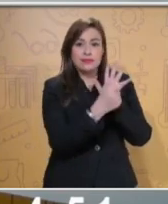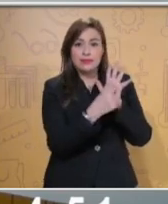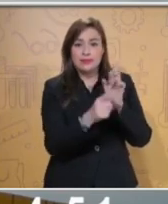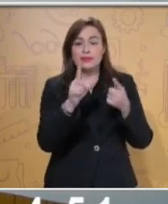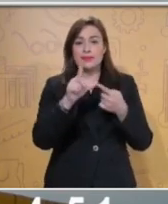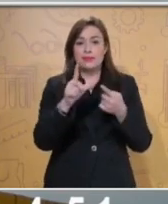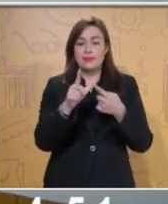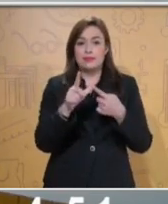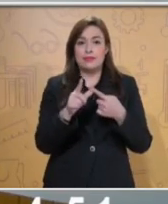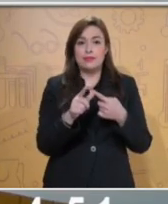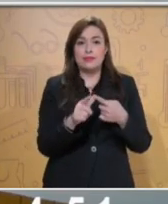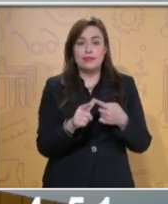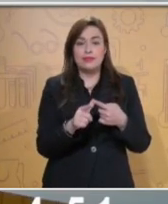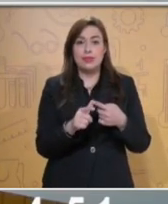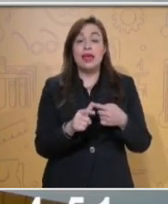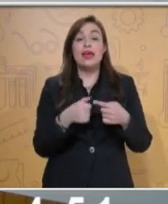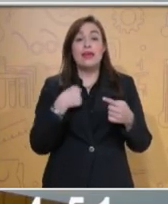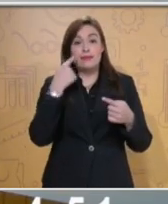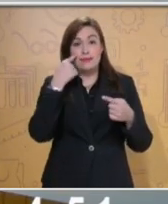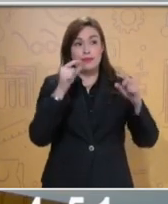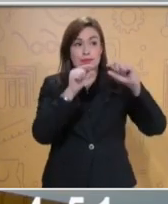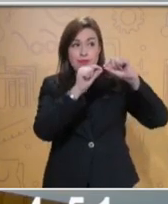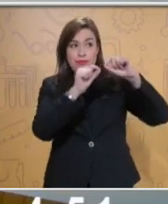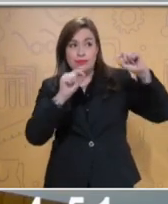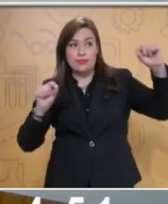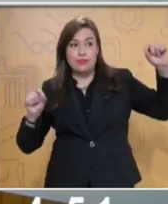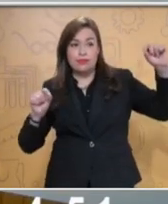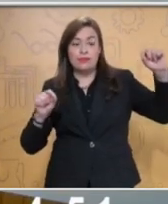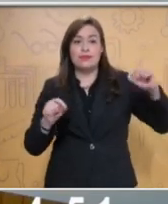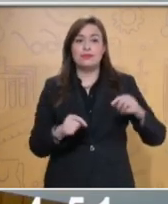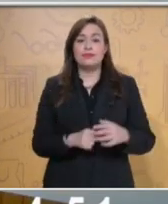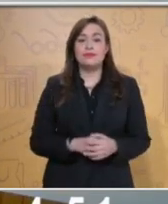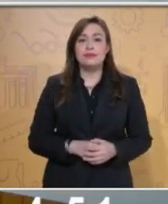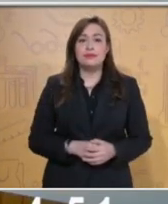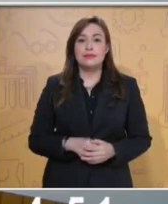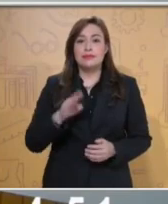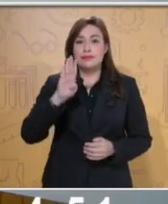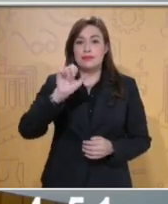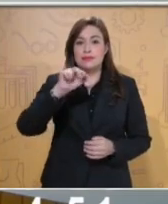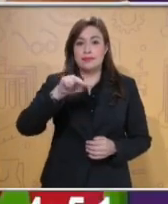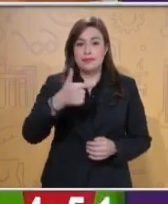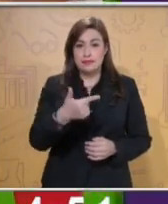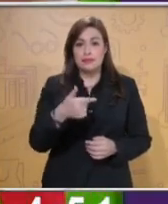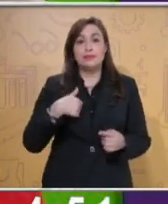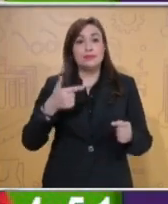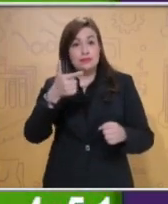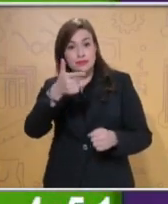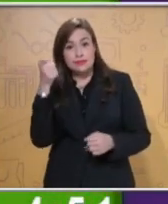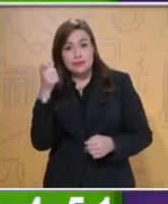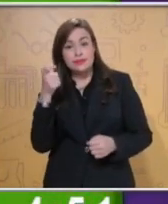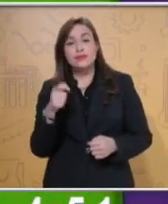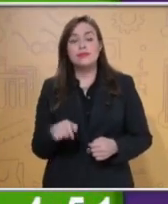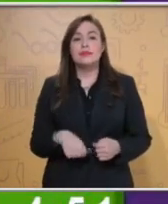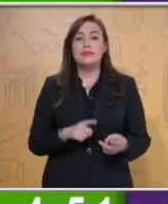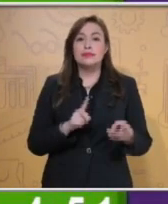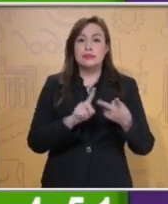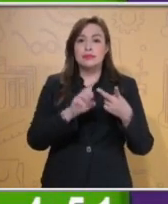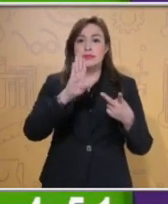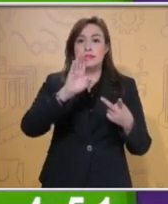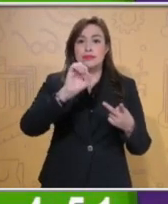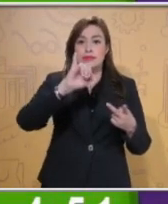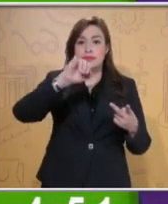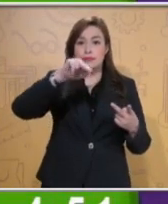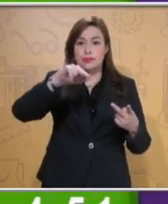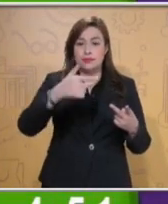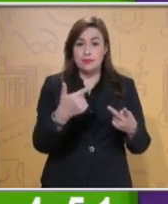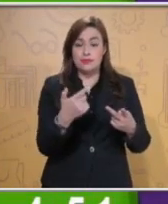Bang, it's with a gun, okay? We have boing,